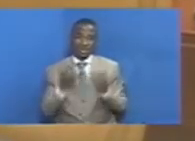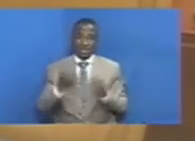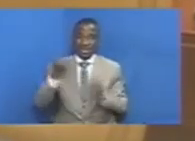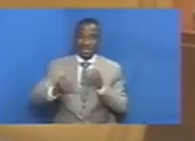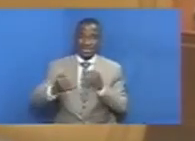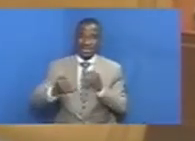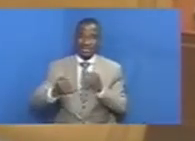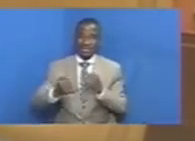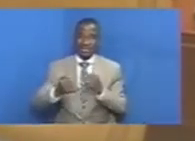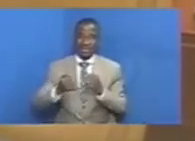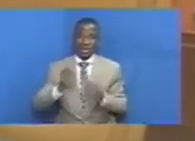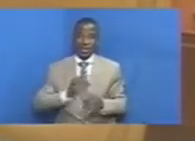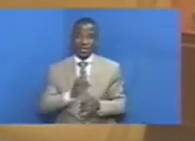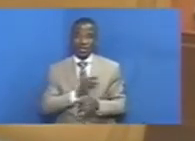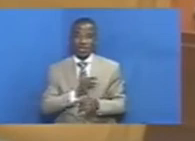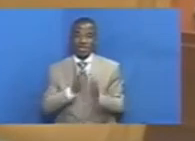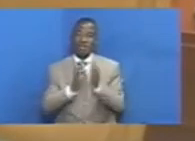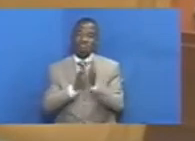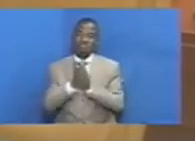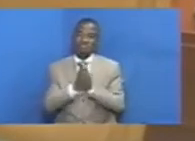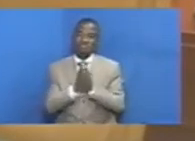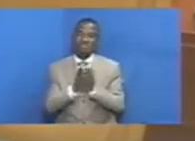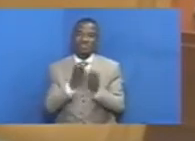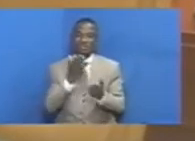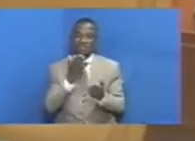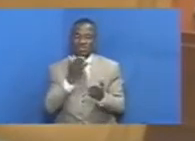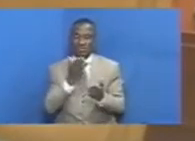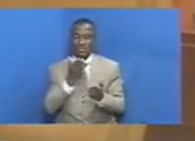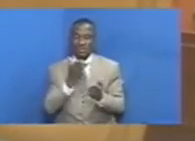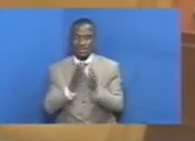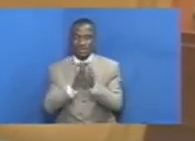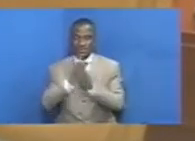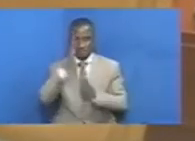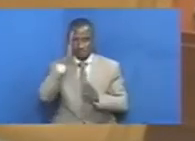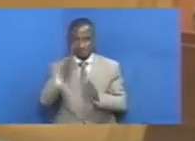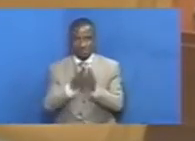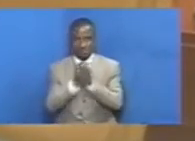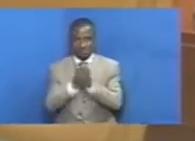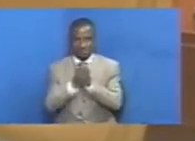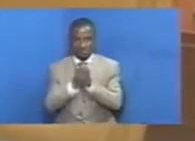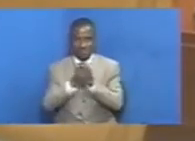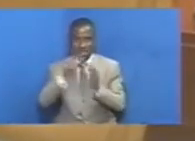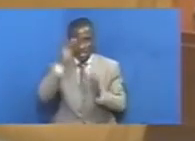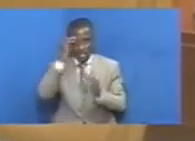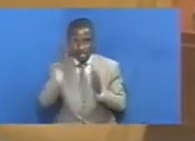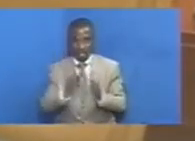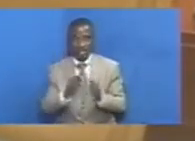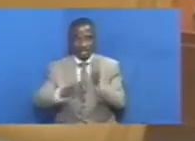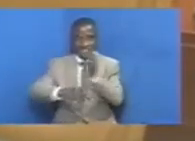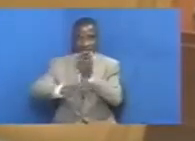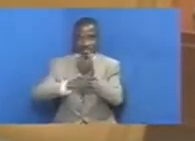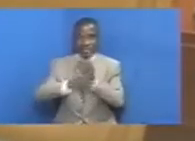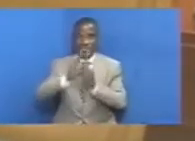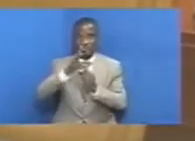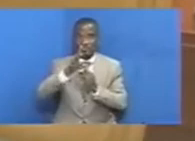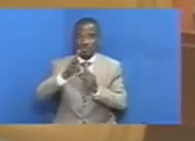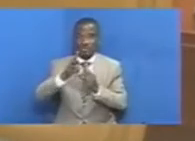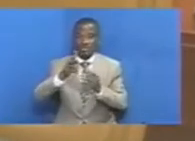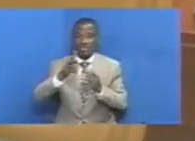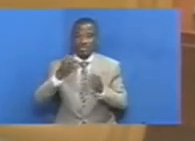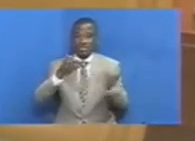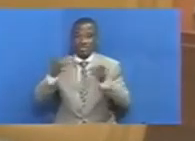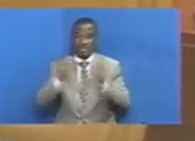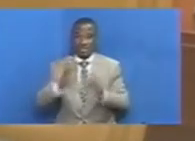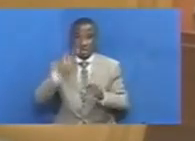Speaker, your committee wishes to express its profound appreciation to the Honorable Minister, the Chief Deputy, and the Acting Chief Director of the Ministry, the